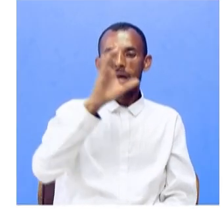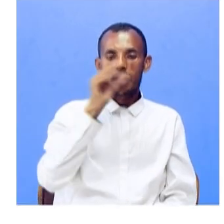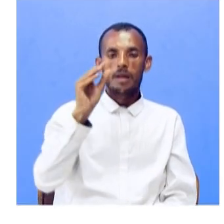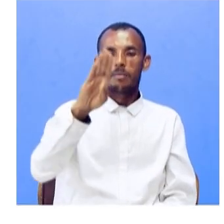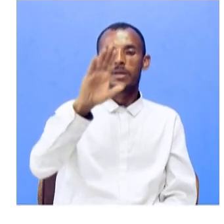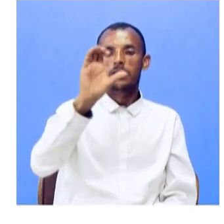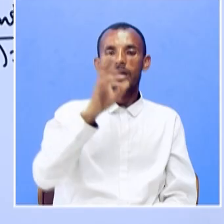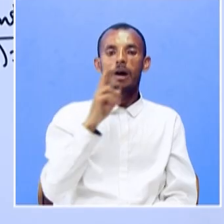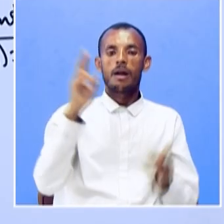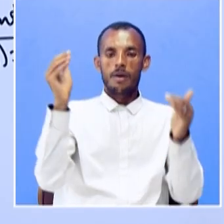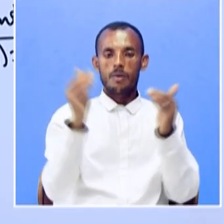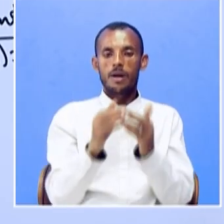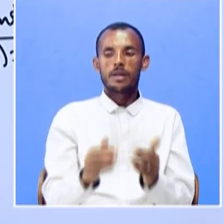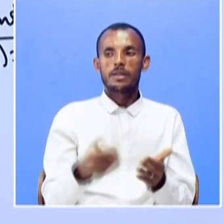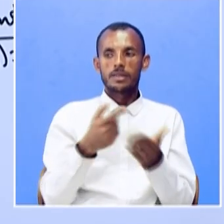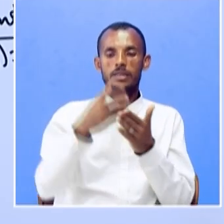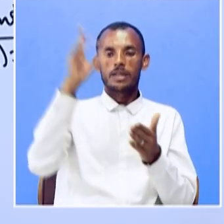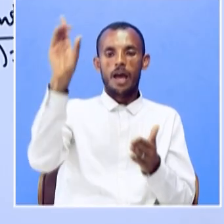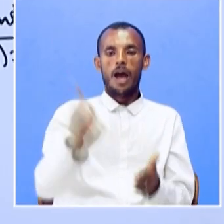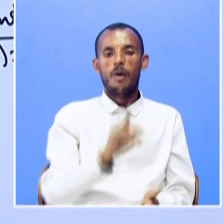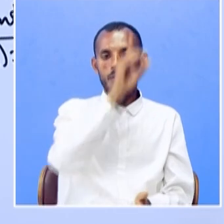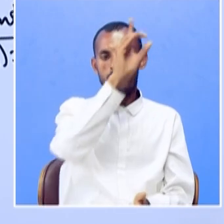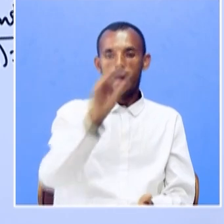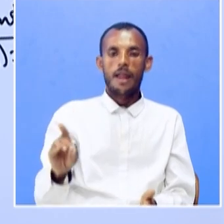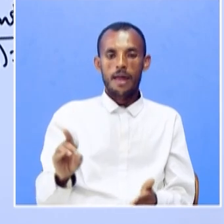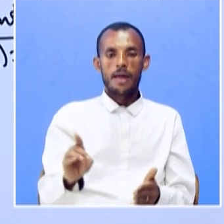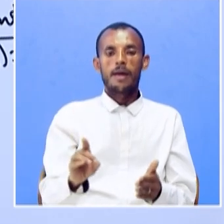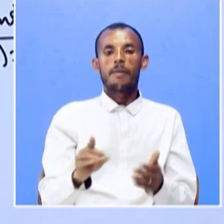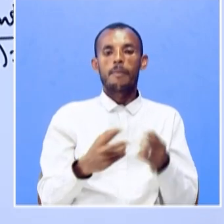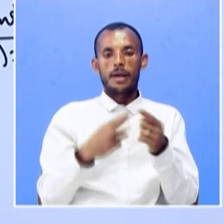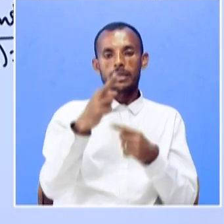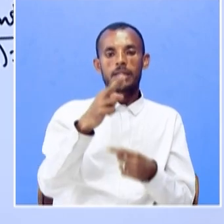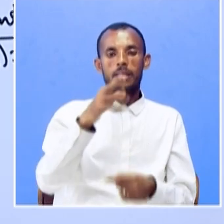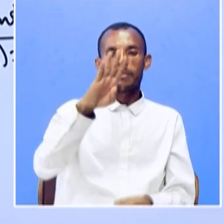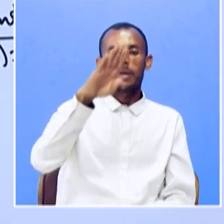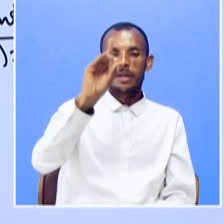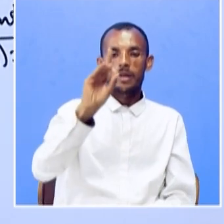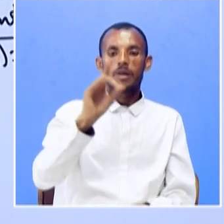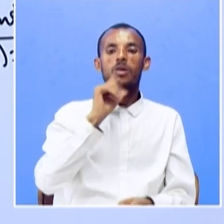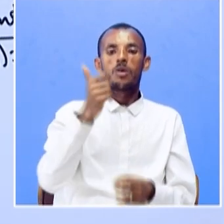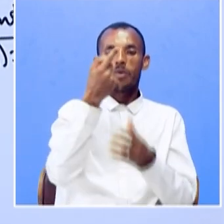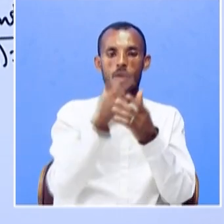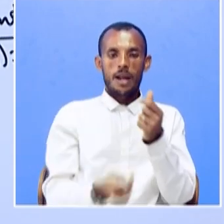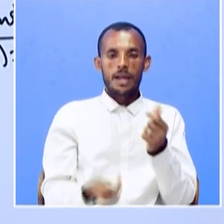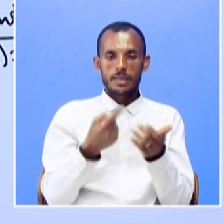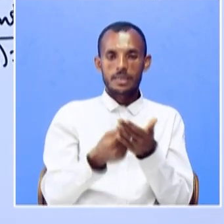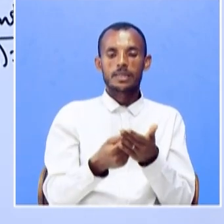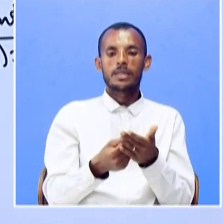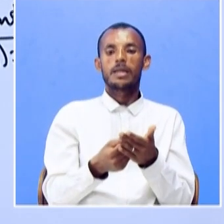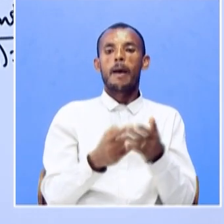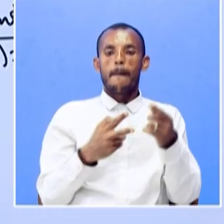are equal. This diagonal is bisected by BD. Not only this one, it says bisect each